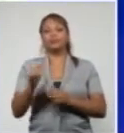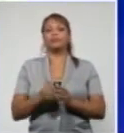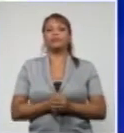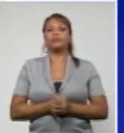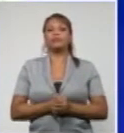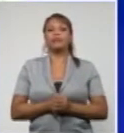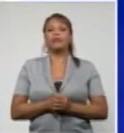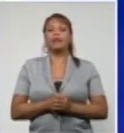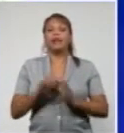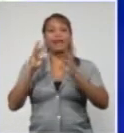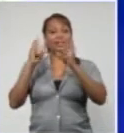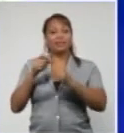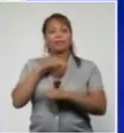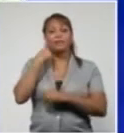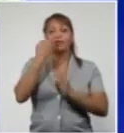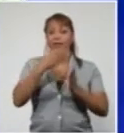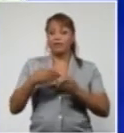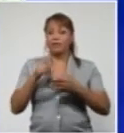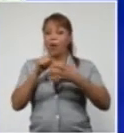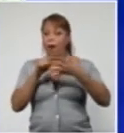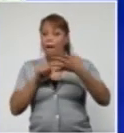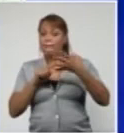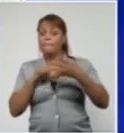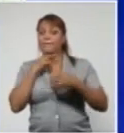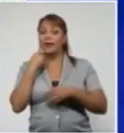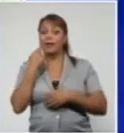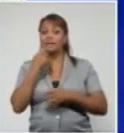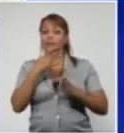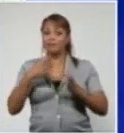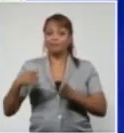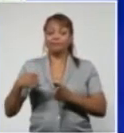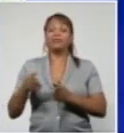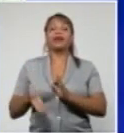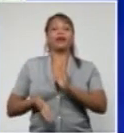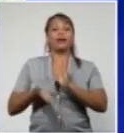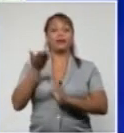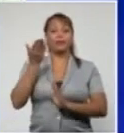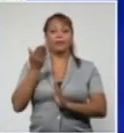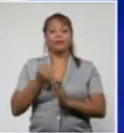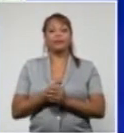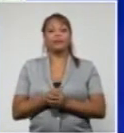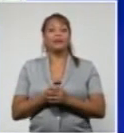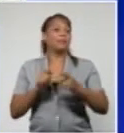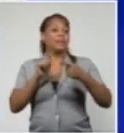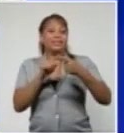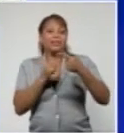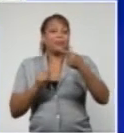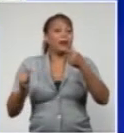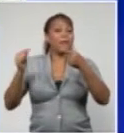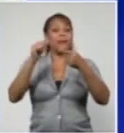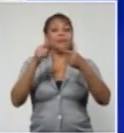related fatalities. The United States, with